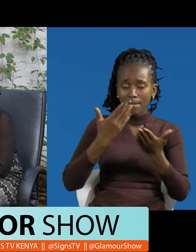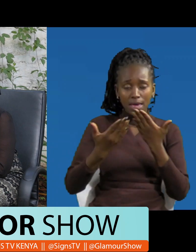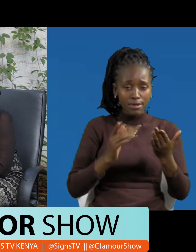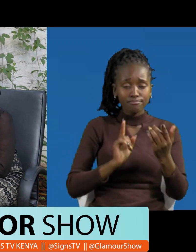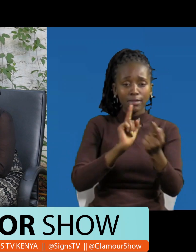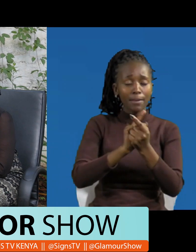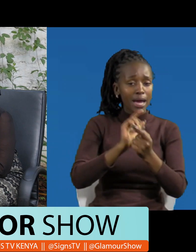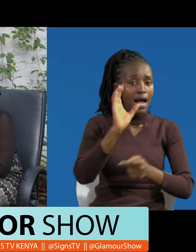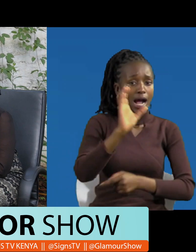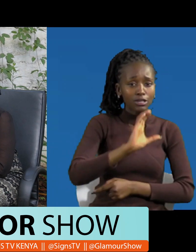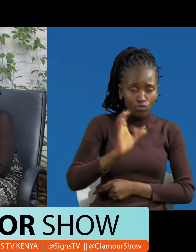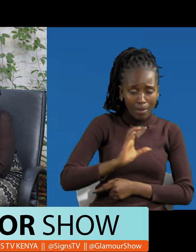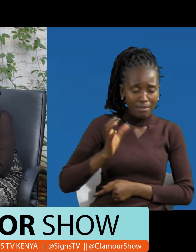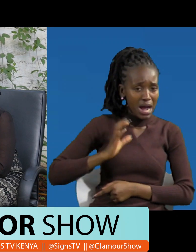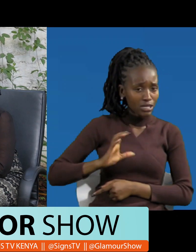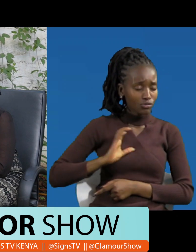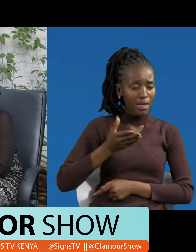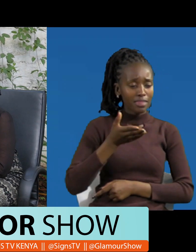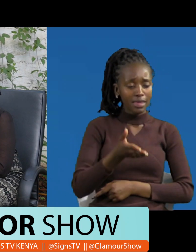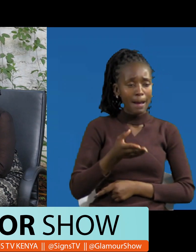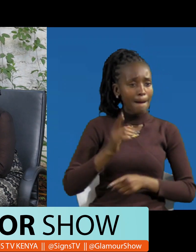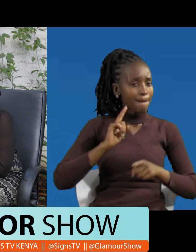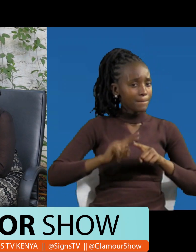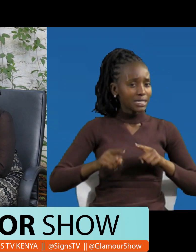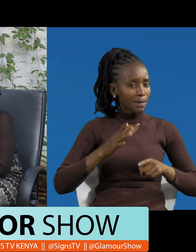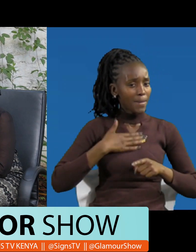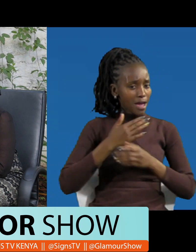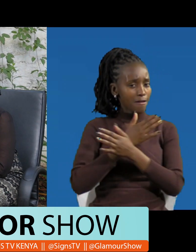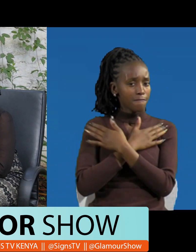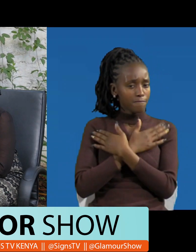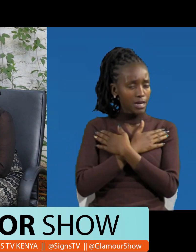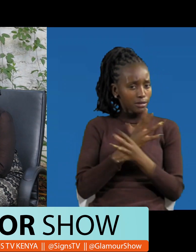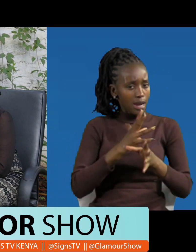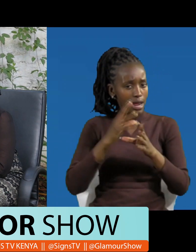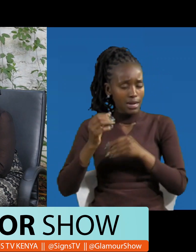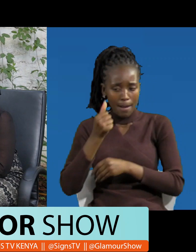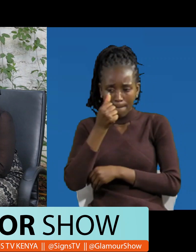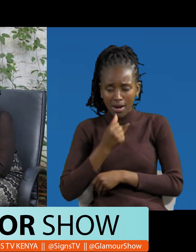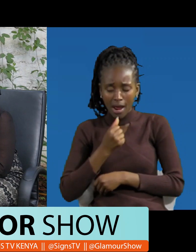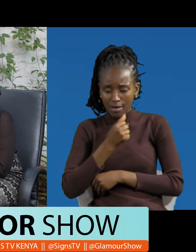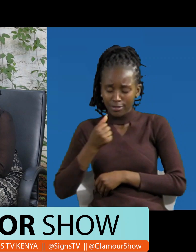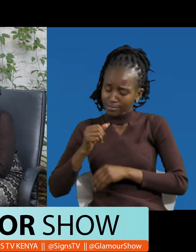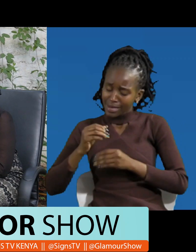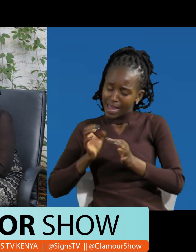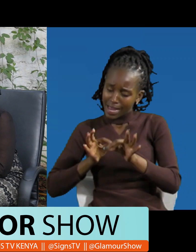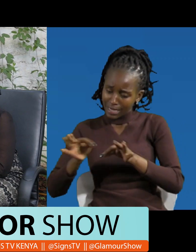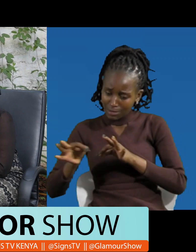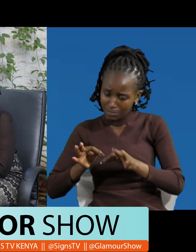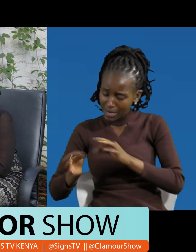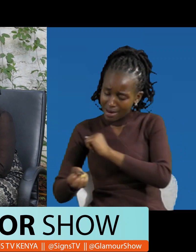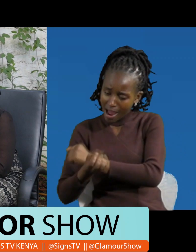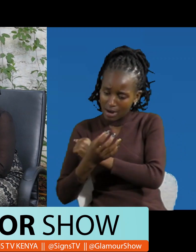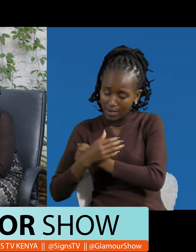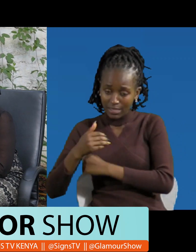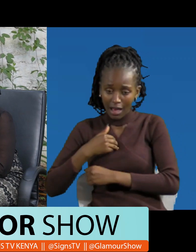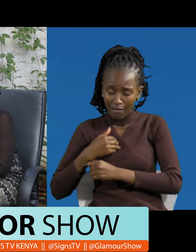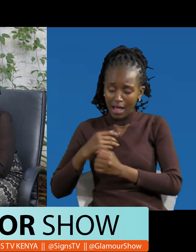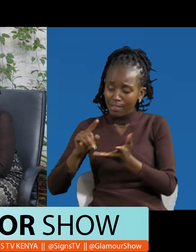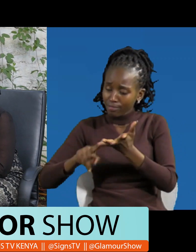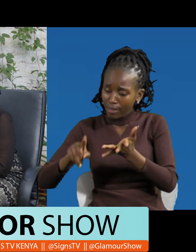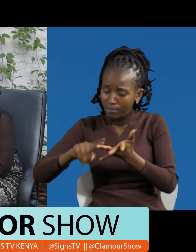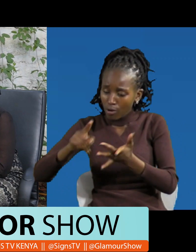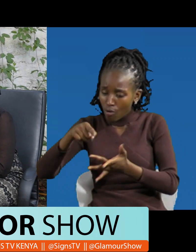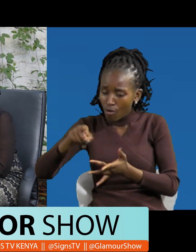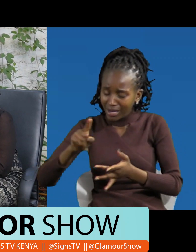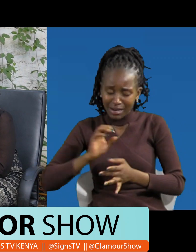even familiar to it, but she could take me privately and then tell me, when you go to that client's head, do this, do this, do this, and don't panic.